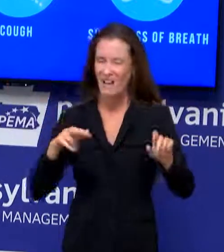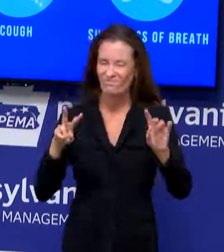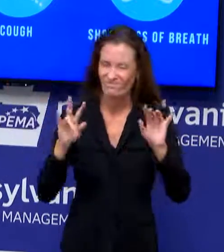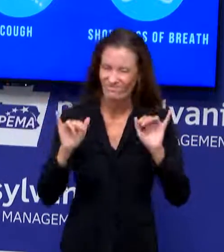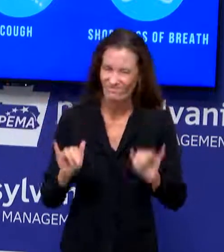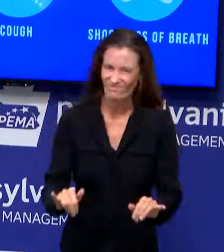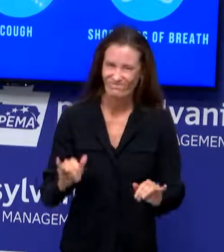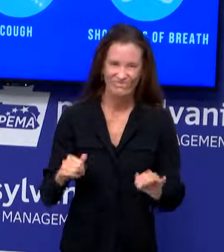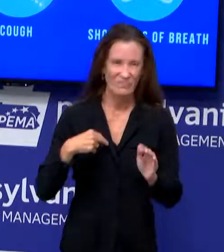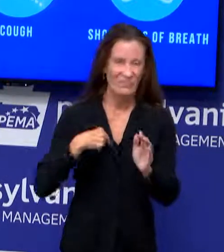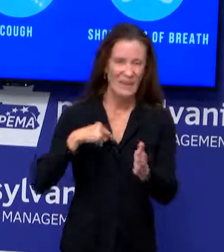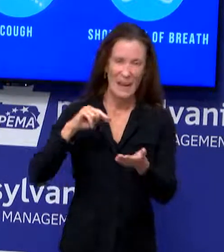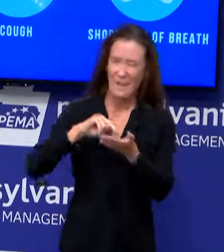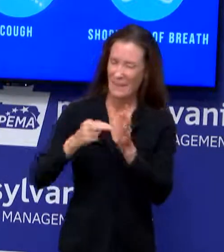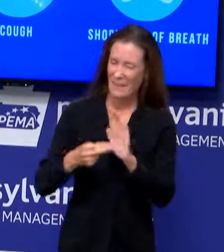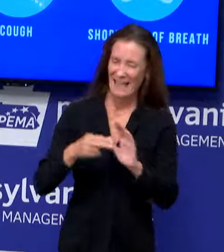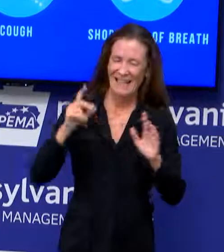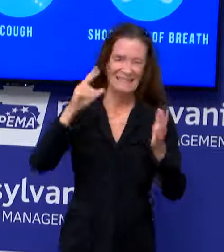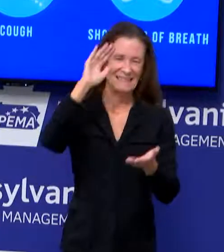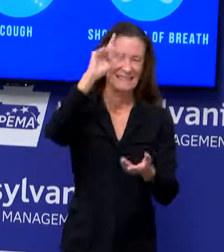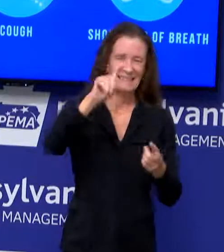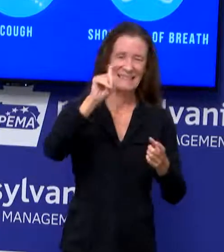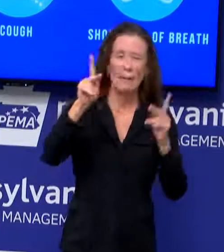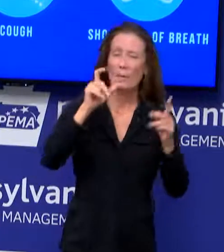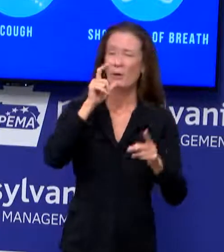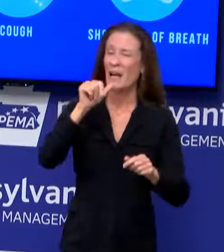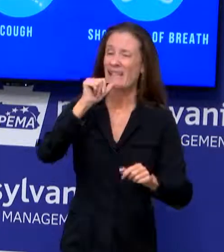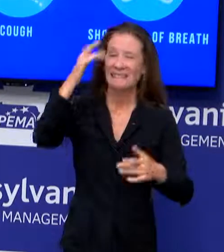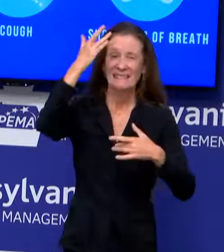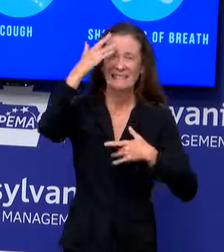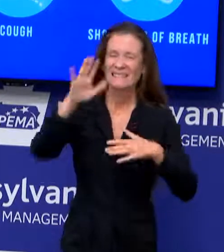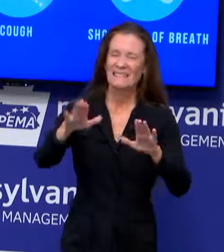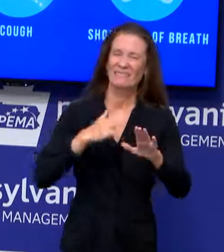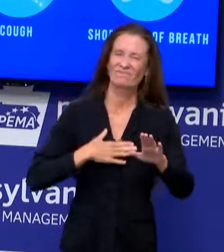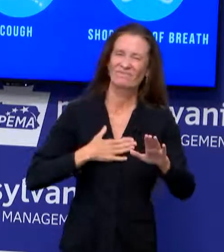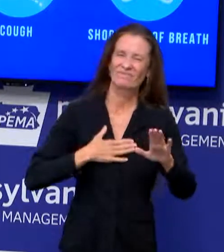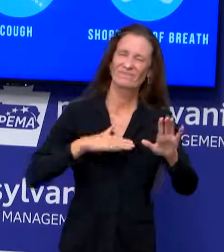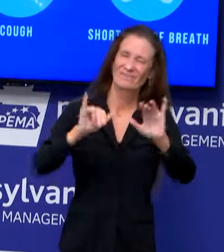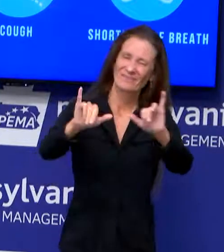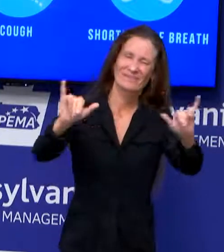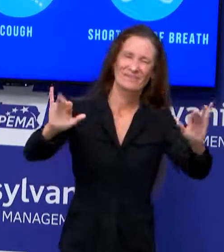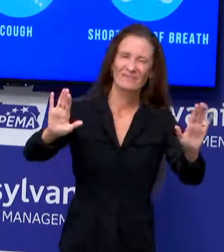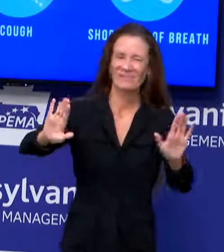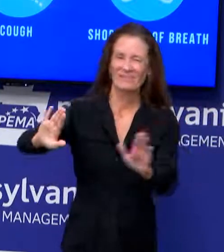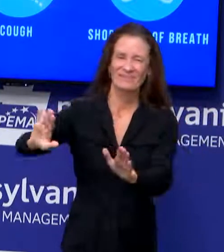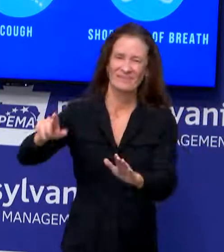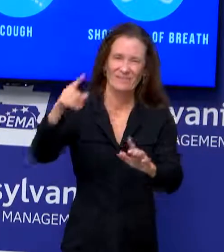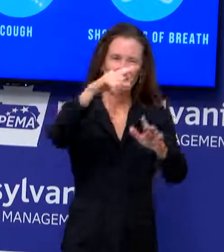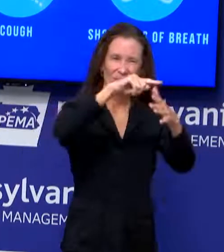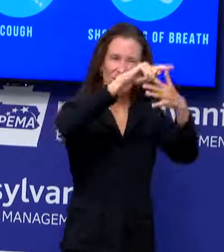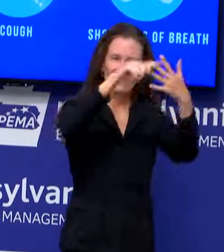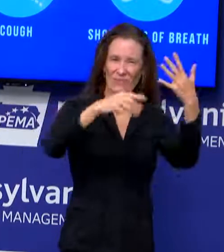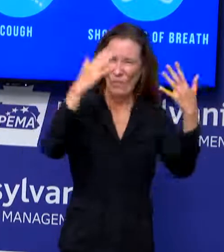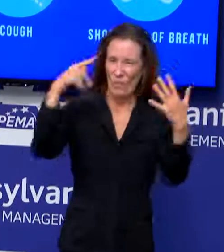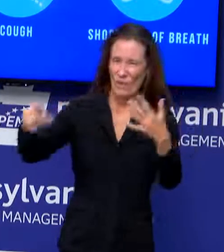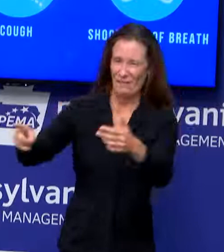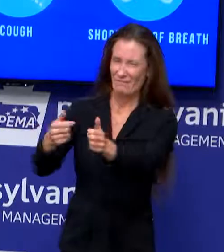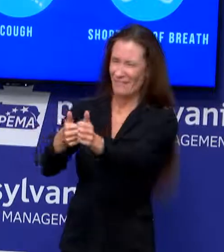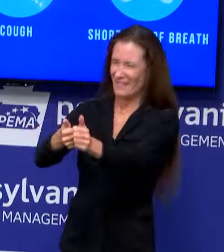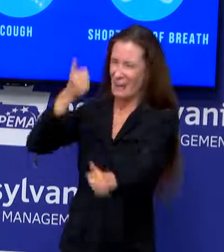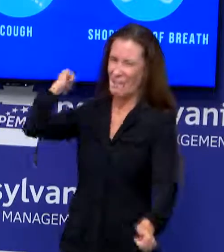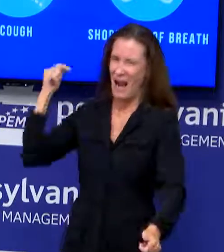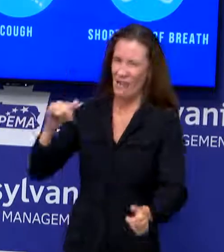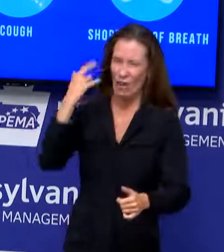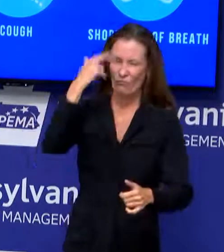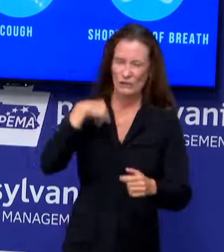have heard from Quest that they are down to 2 days. We've heard from LabCorp that they're down to an average of about 2 days. That's much better because in